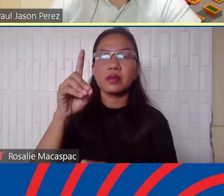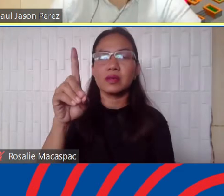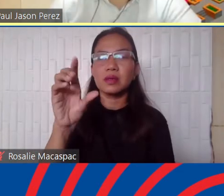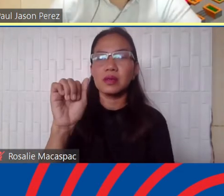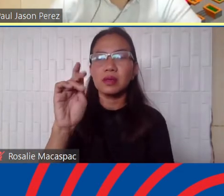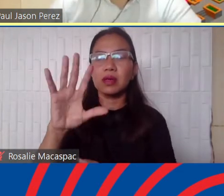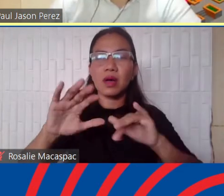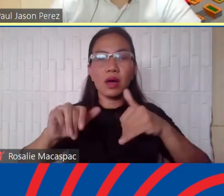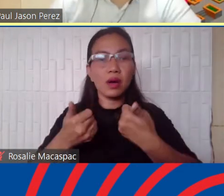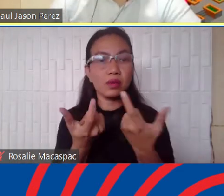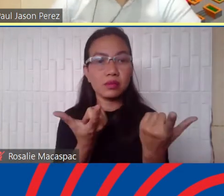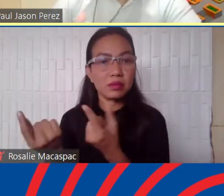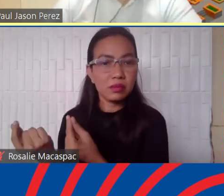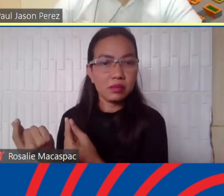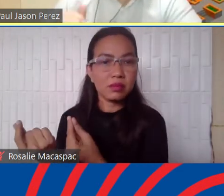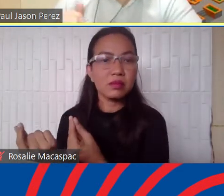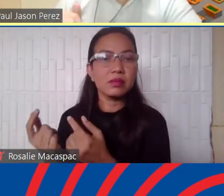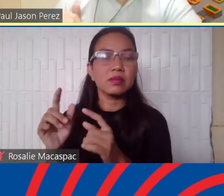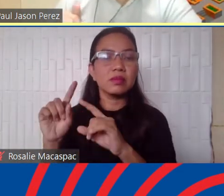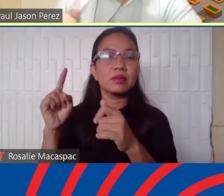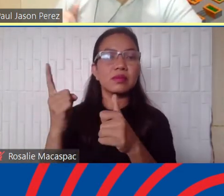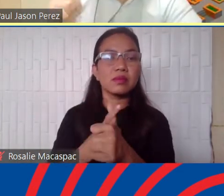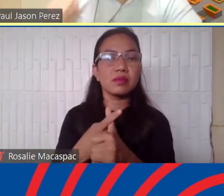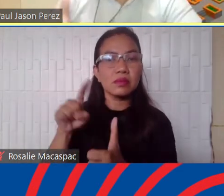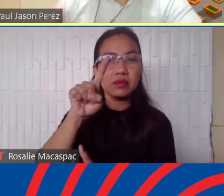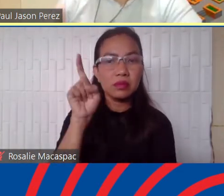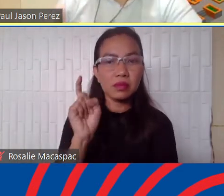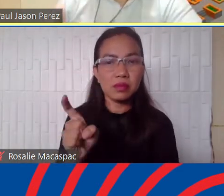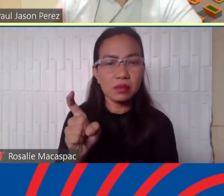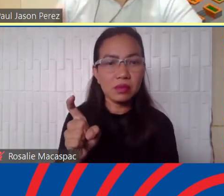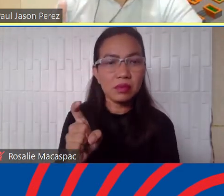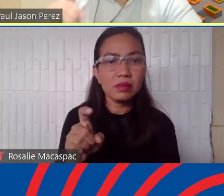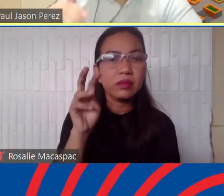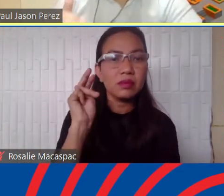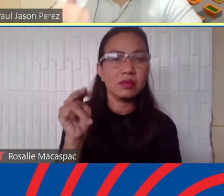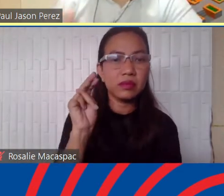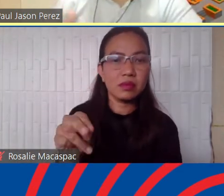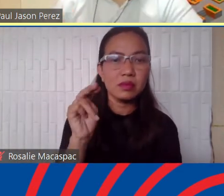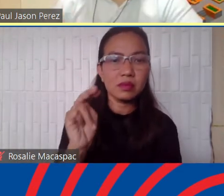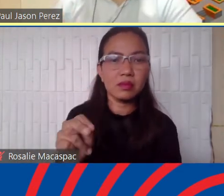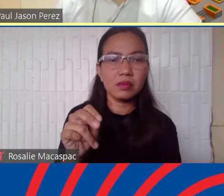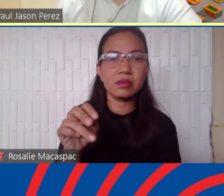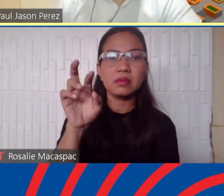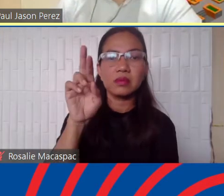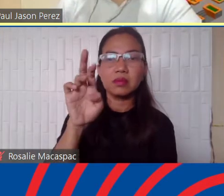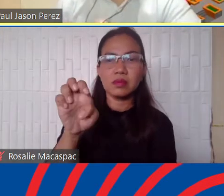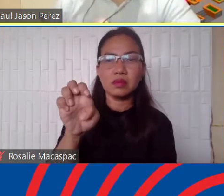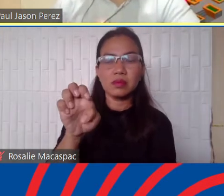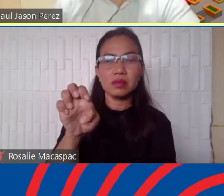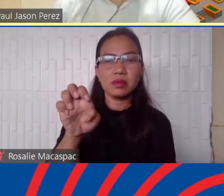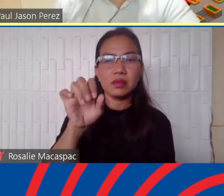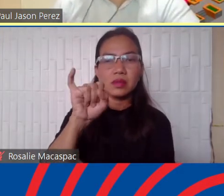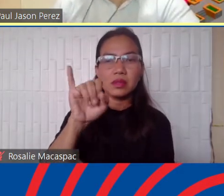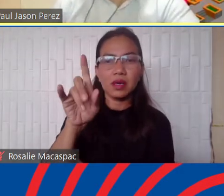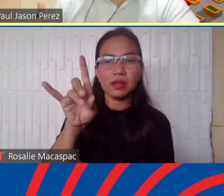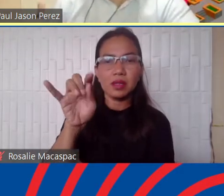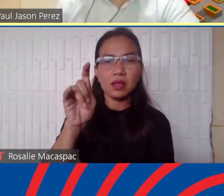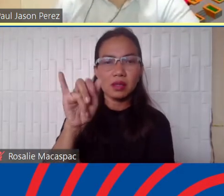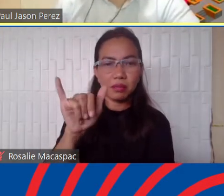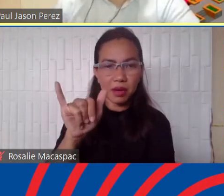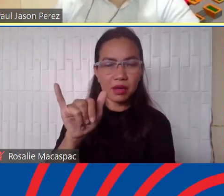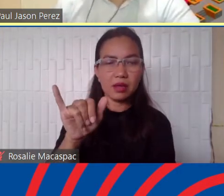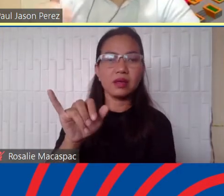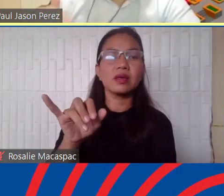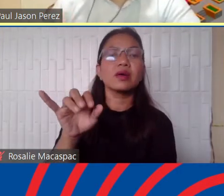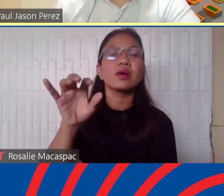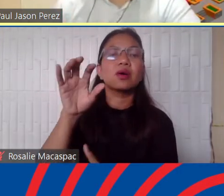do that? So the first question is, you need to de-identify or anonymize your